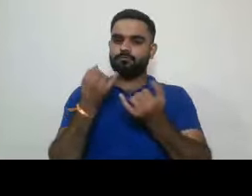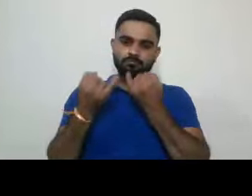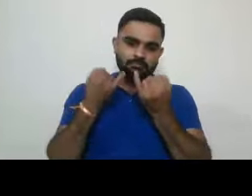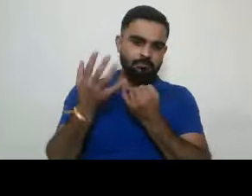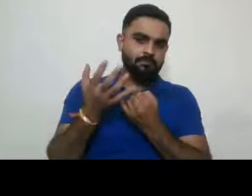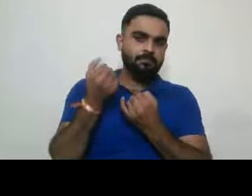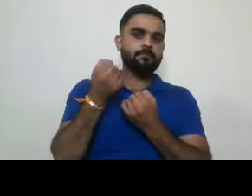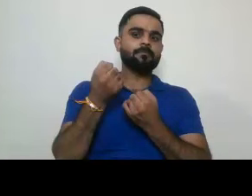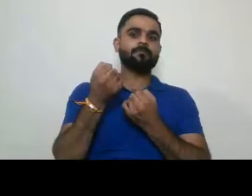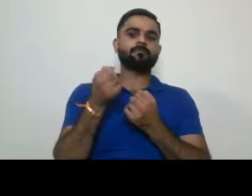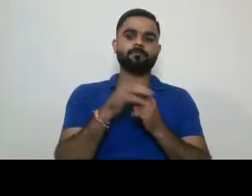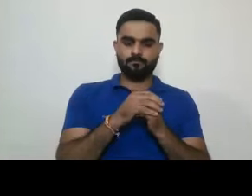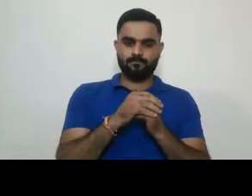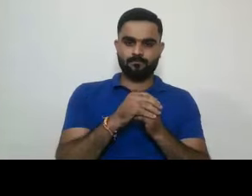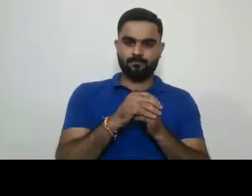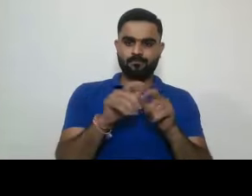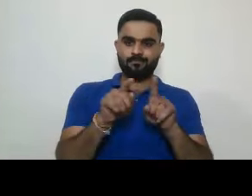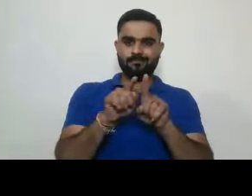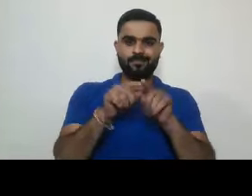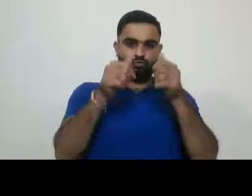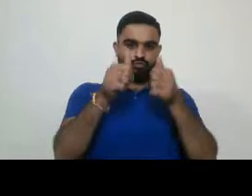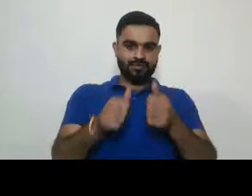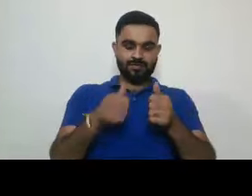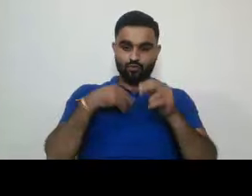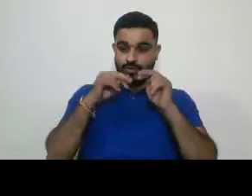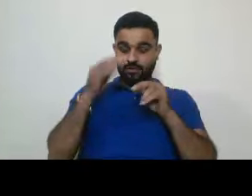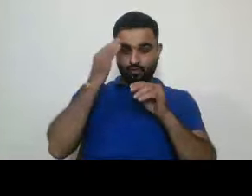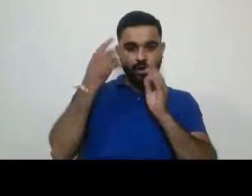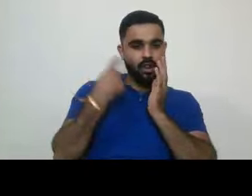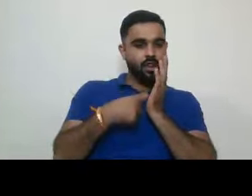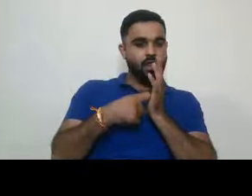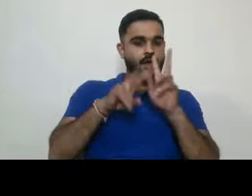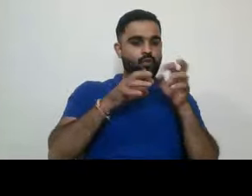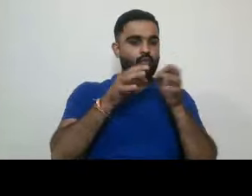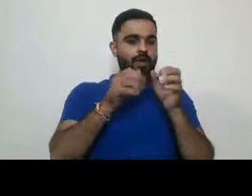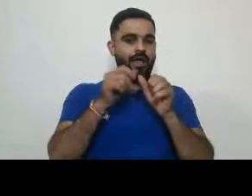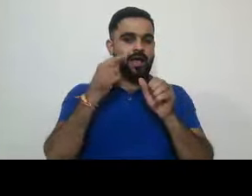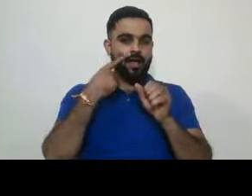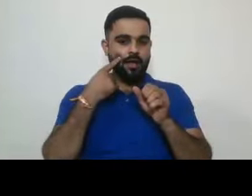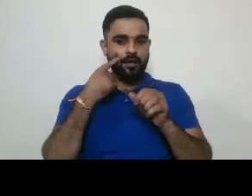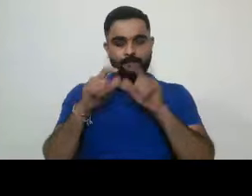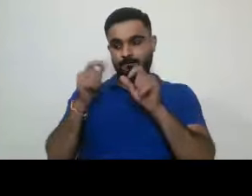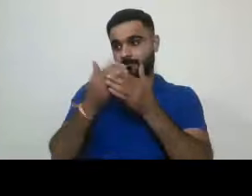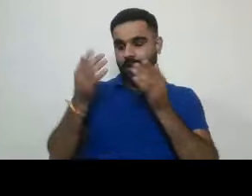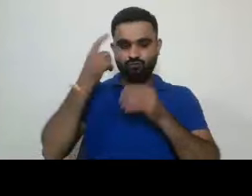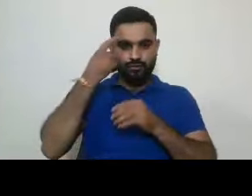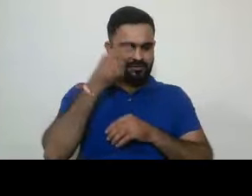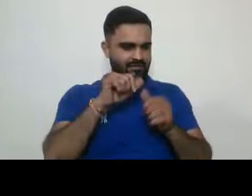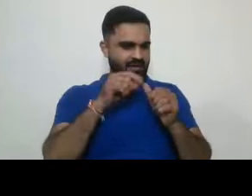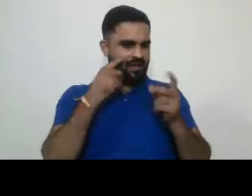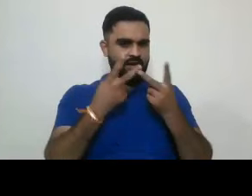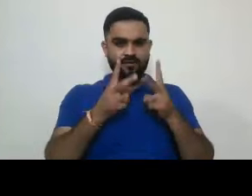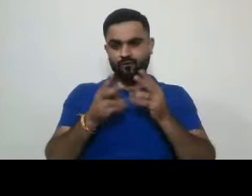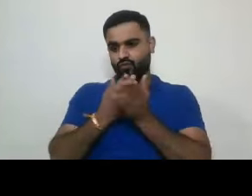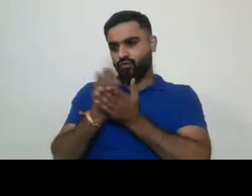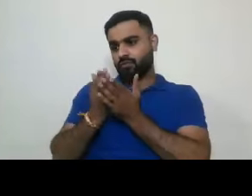to find resulted in these outputs that we need a nuanced definition for AI, because everyone thinks of AI in different ways,